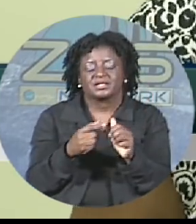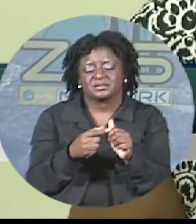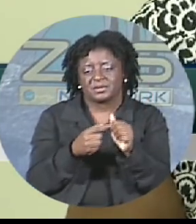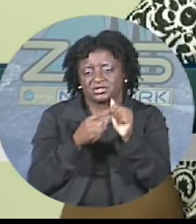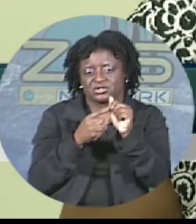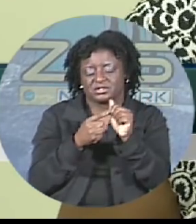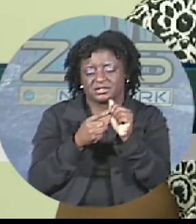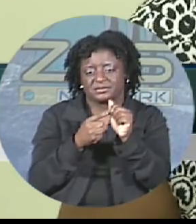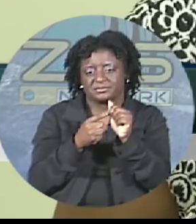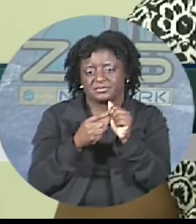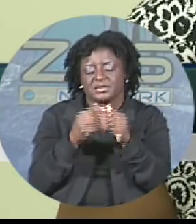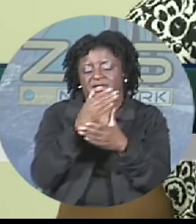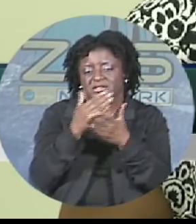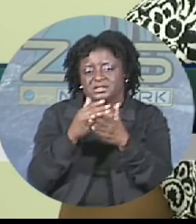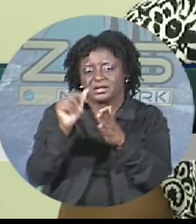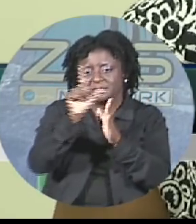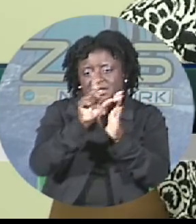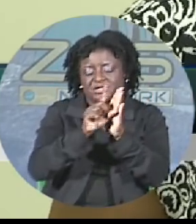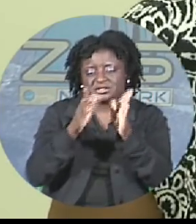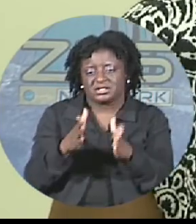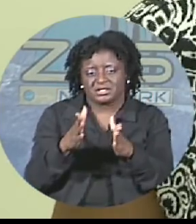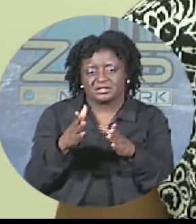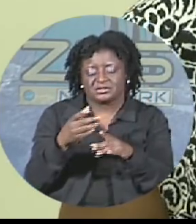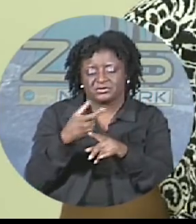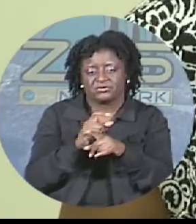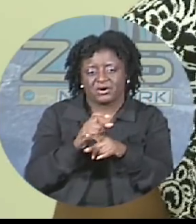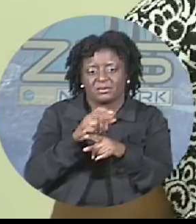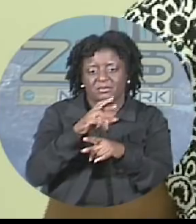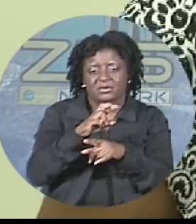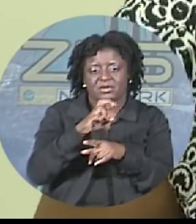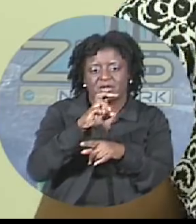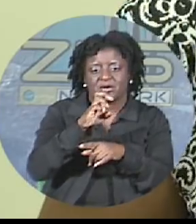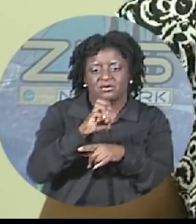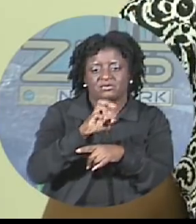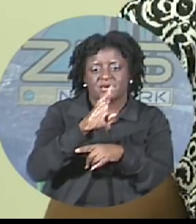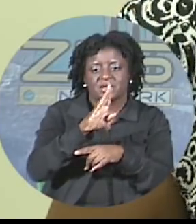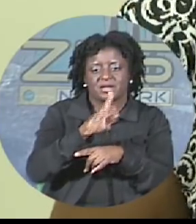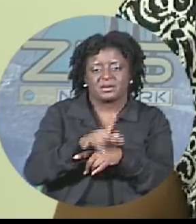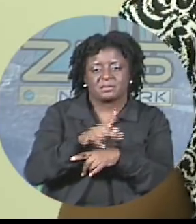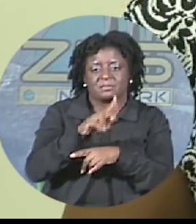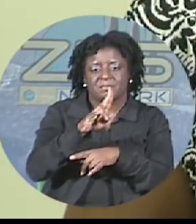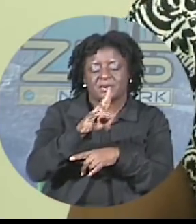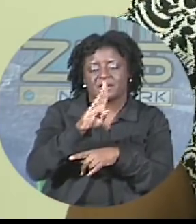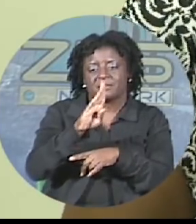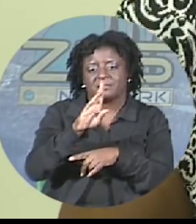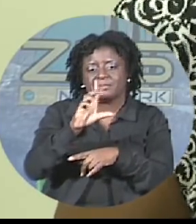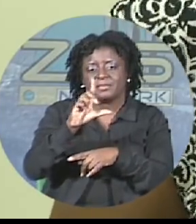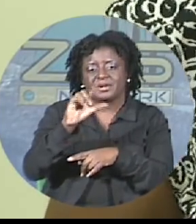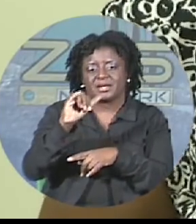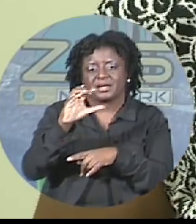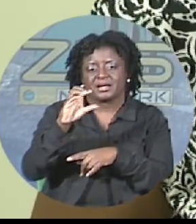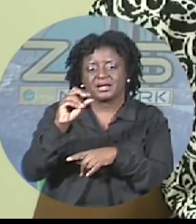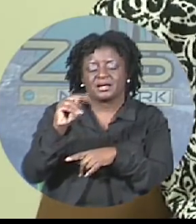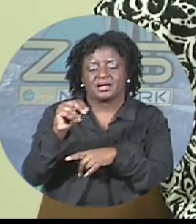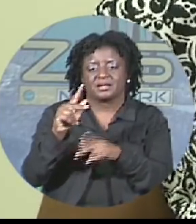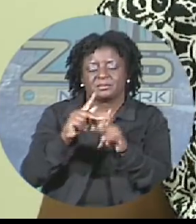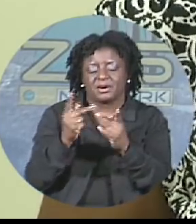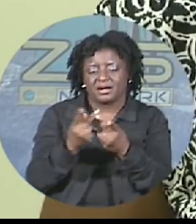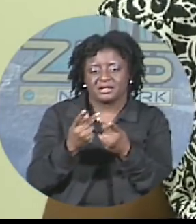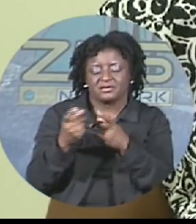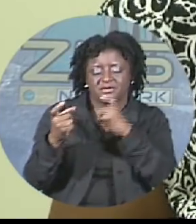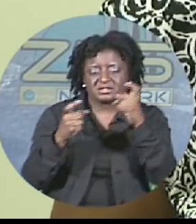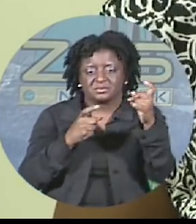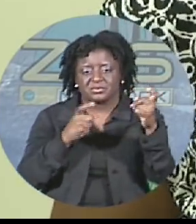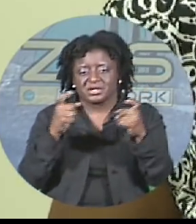Specifically, some legislators from the Republican Party has been expressing their views against this